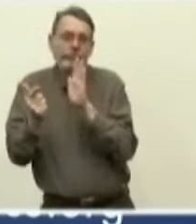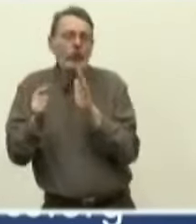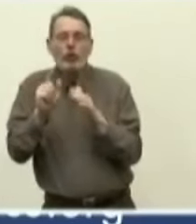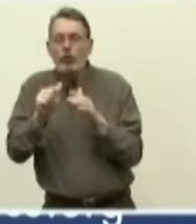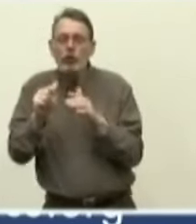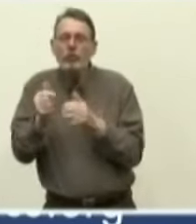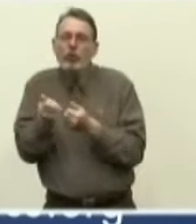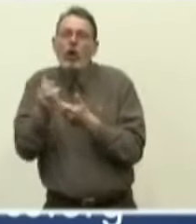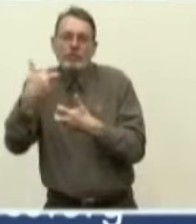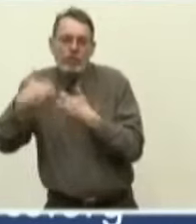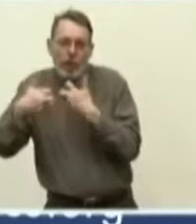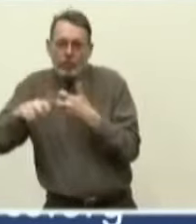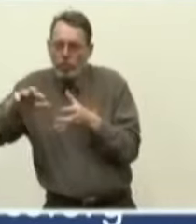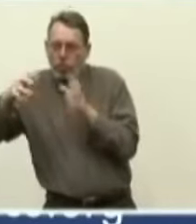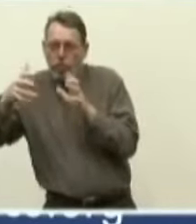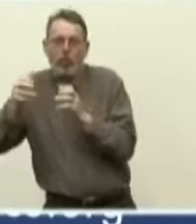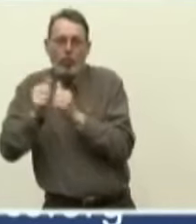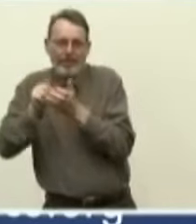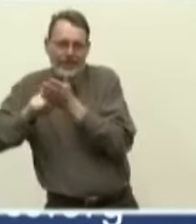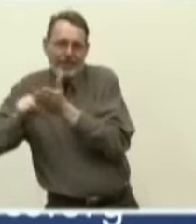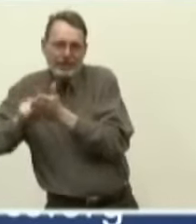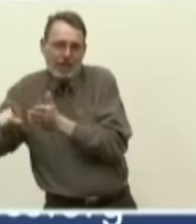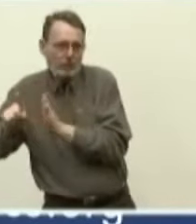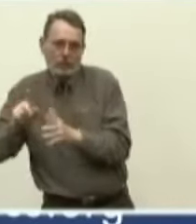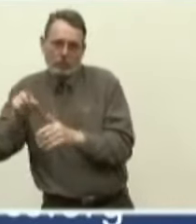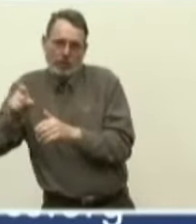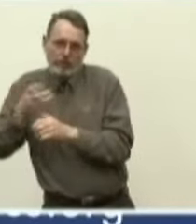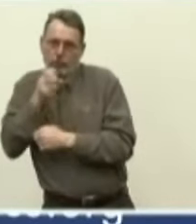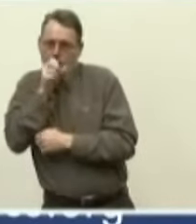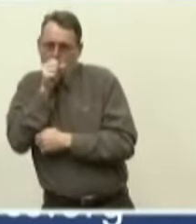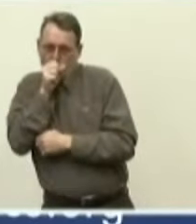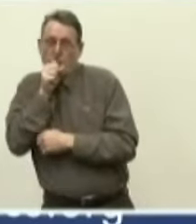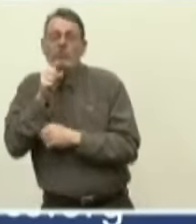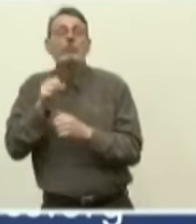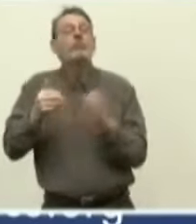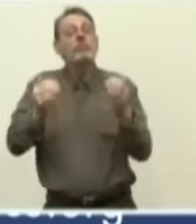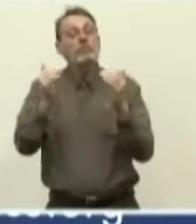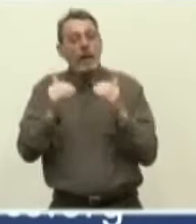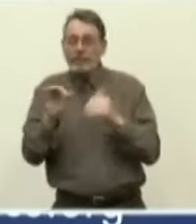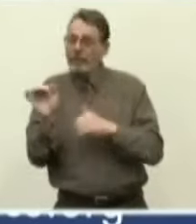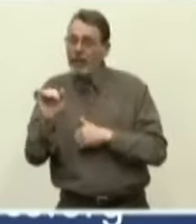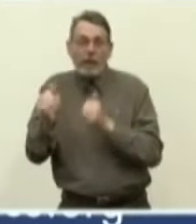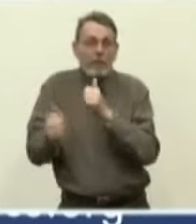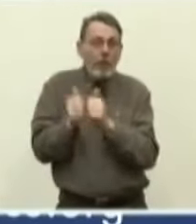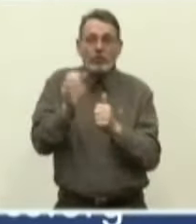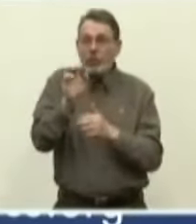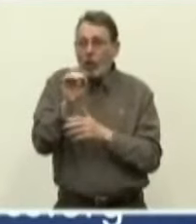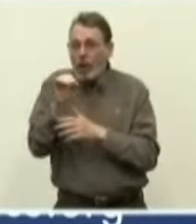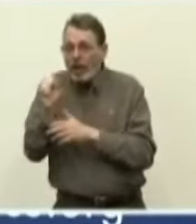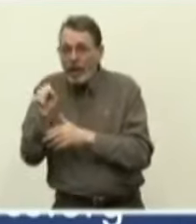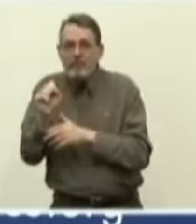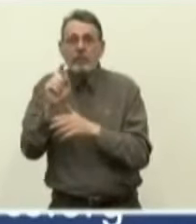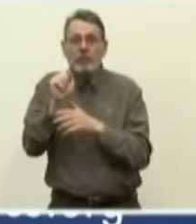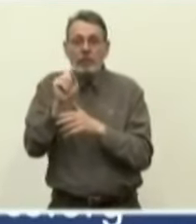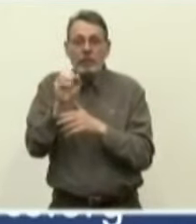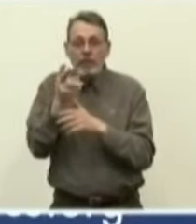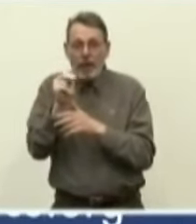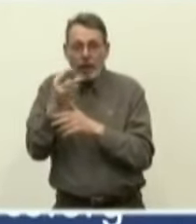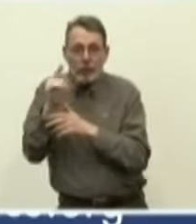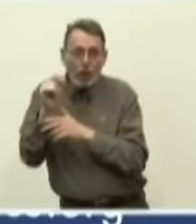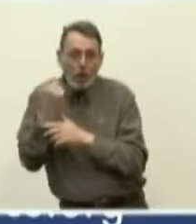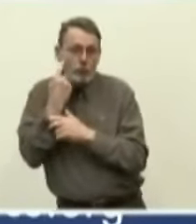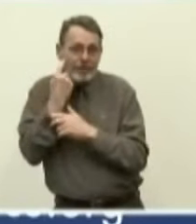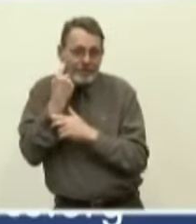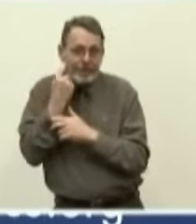the investigation. Next, unlike most officer-involved shooting town halls in recent years, no